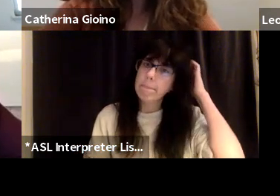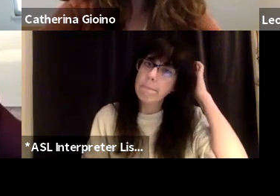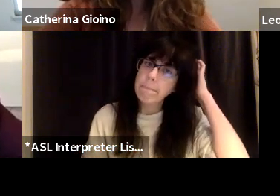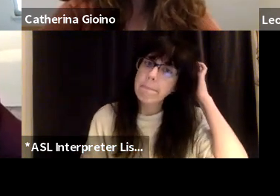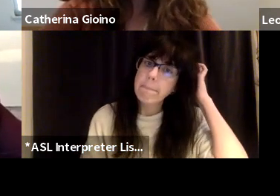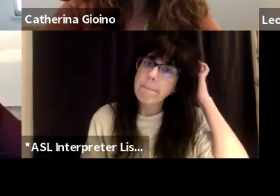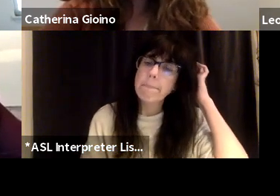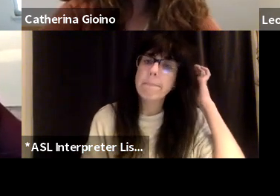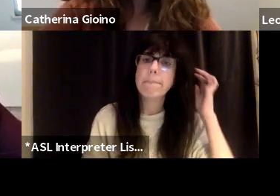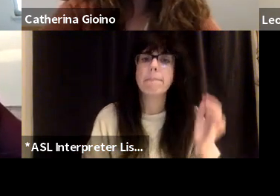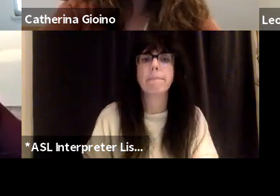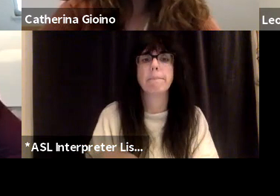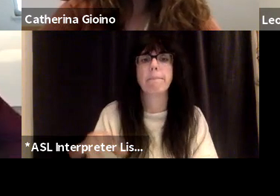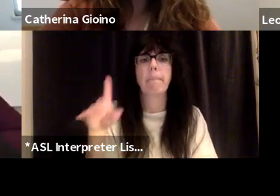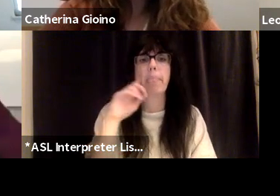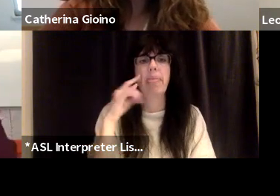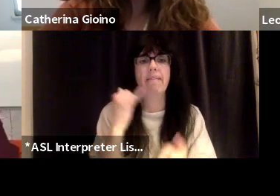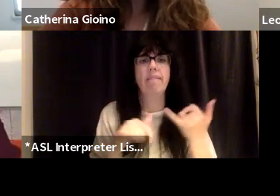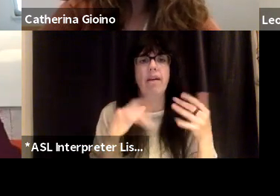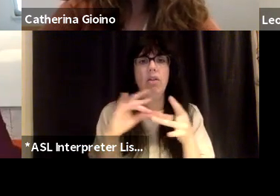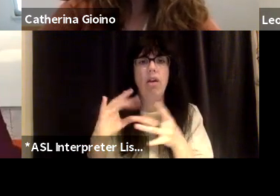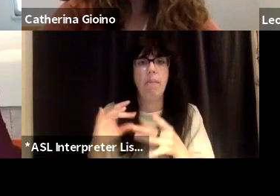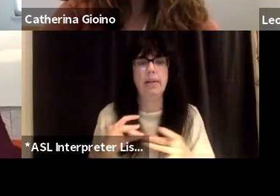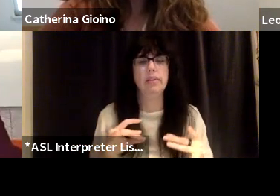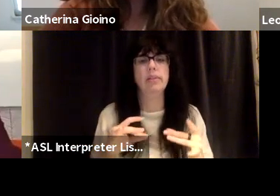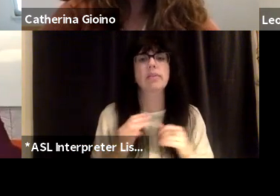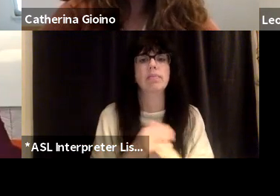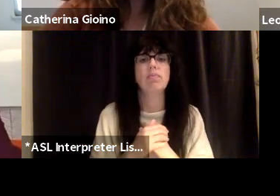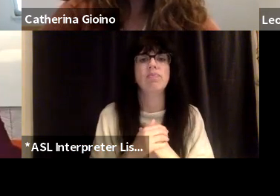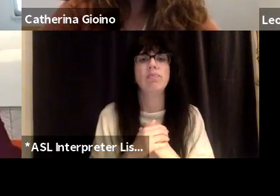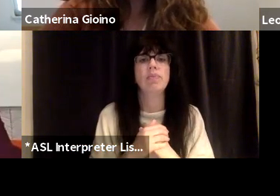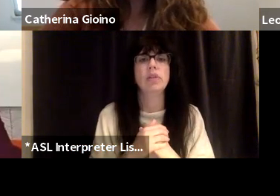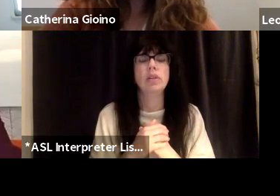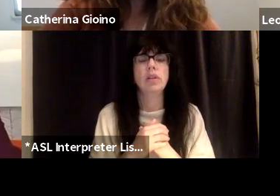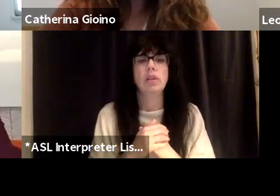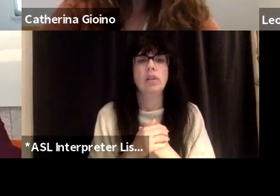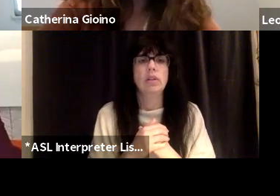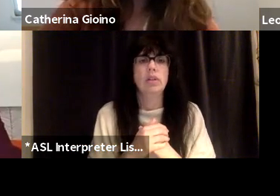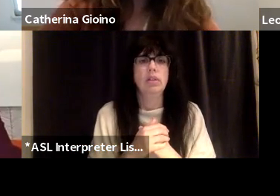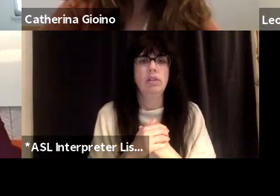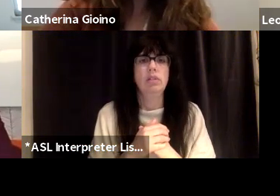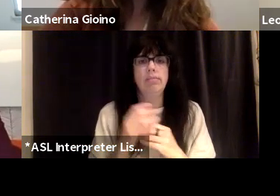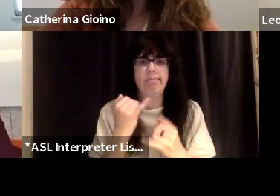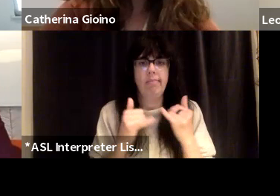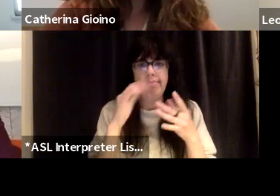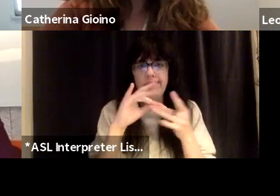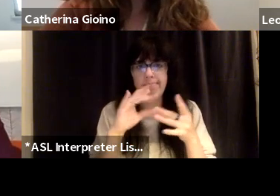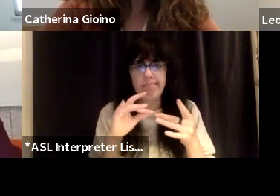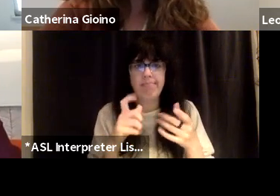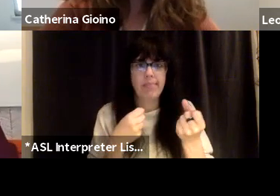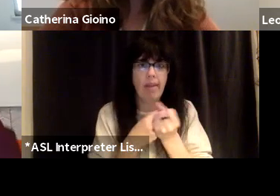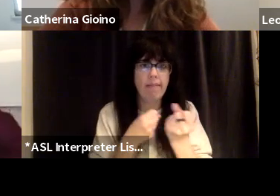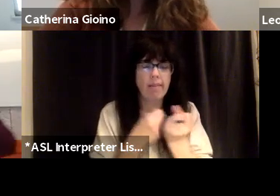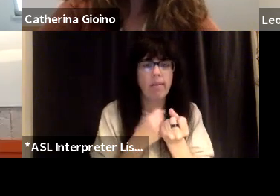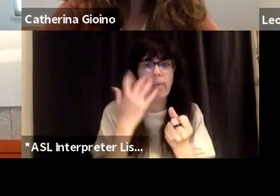Okay, Scott, I think it's time for final comment. Yeah, let's do final comments, concluding thoughts, and maybe advocate for yourself. Why should